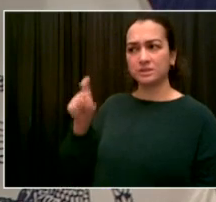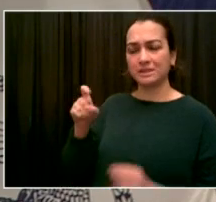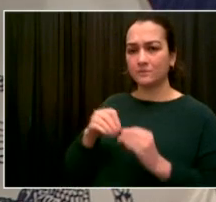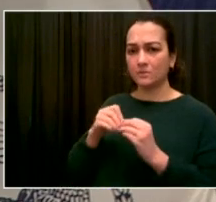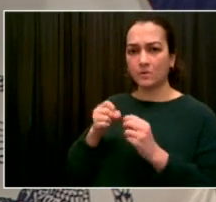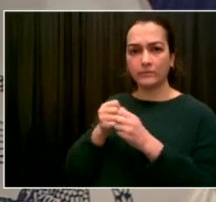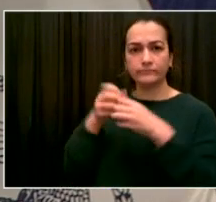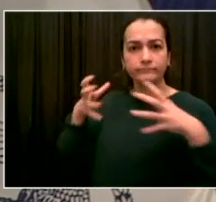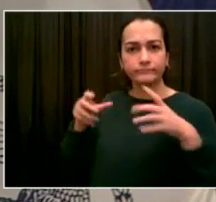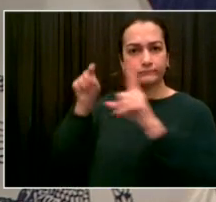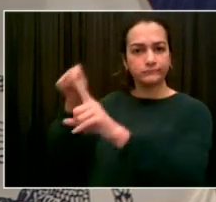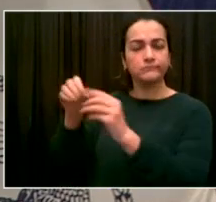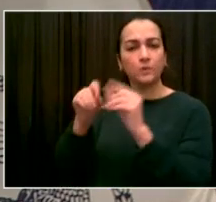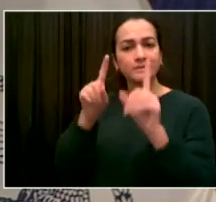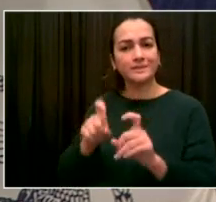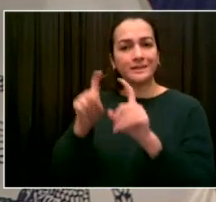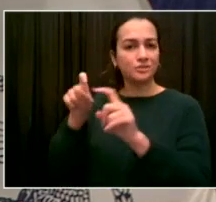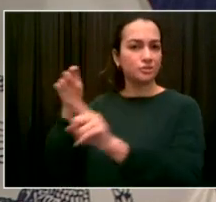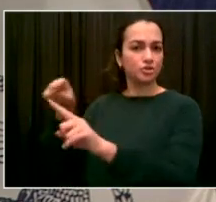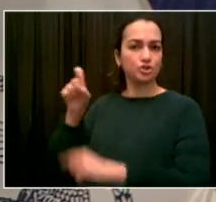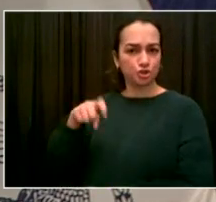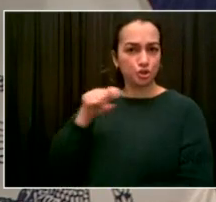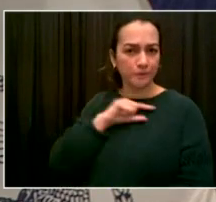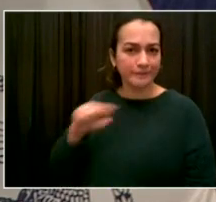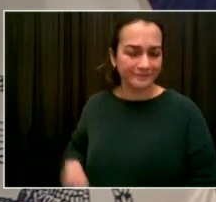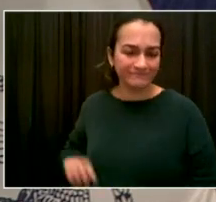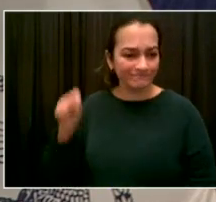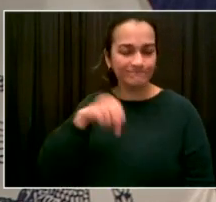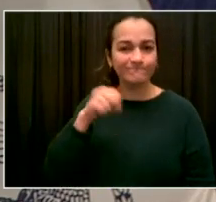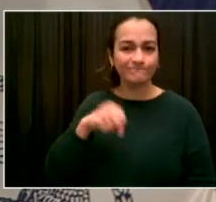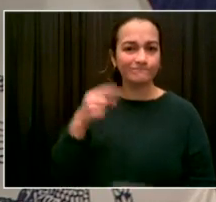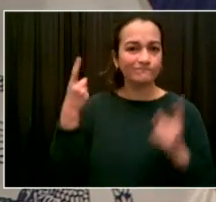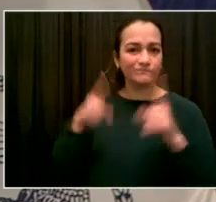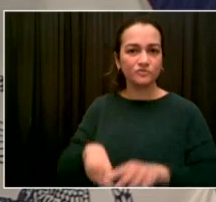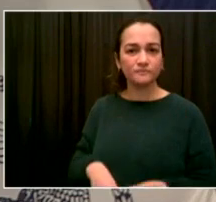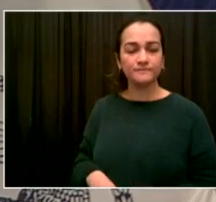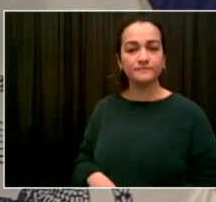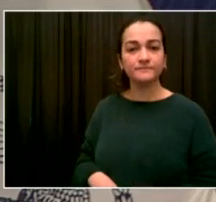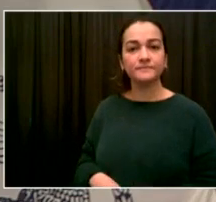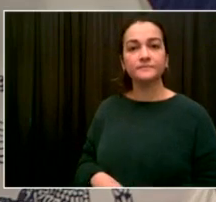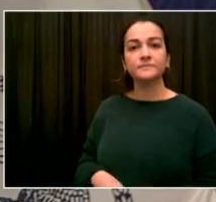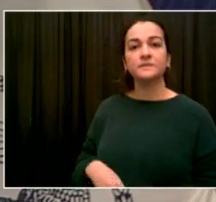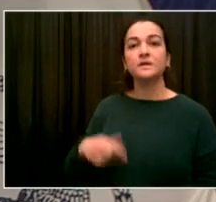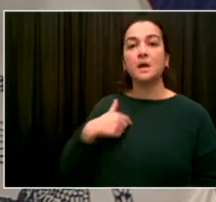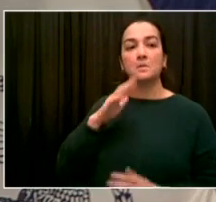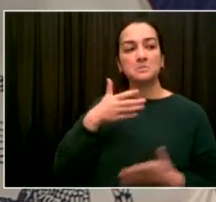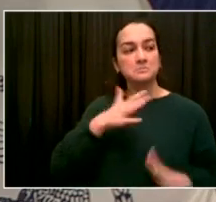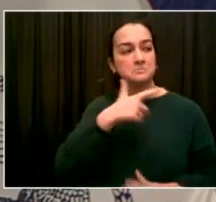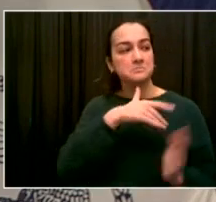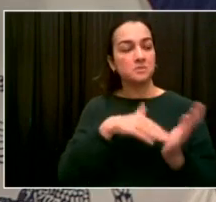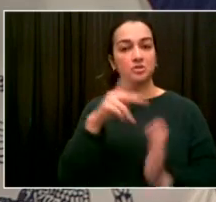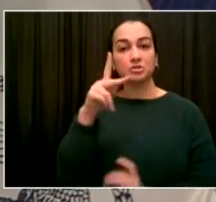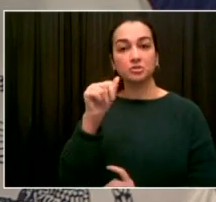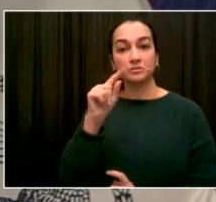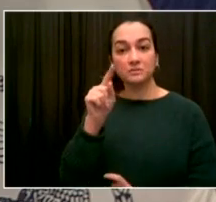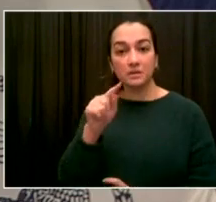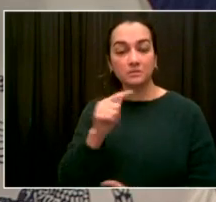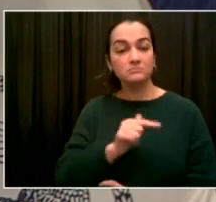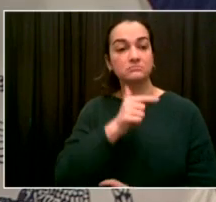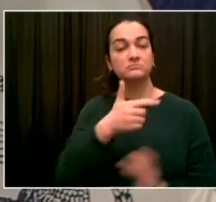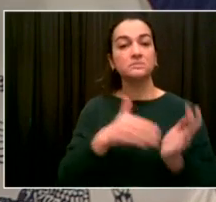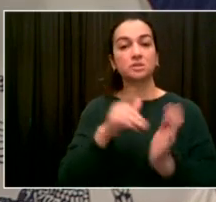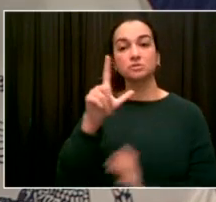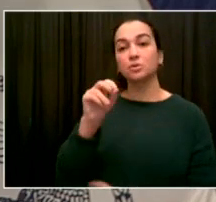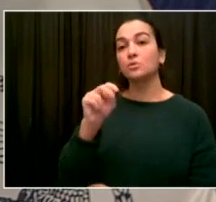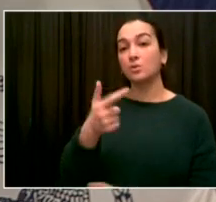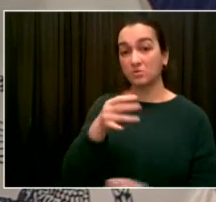But you add a couple of things there. I'm going to turn to Dr. Katz and Dr. Long. You know, one, making sure everyone knows about our testing sites,